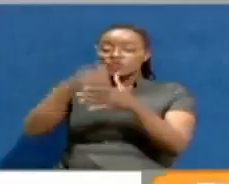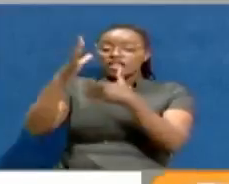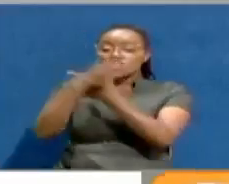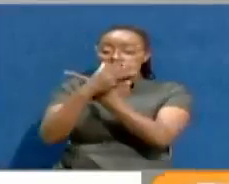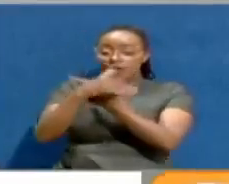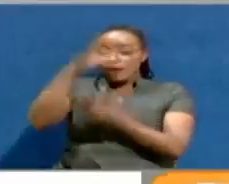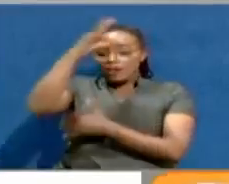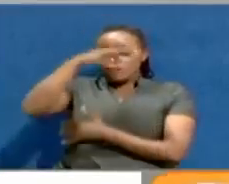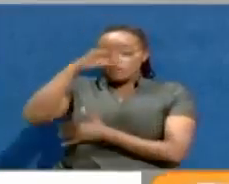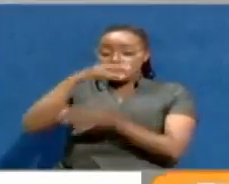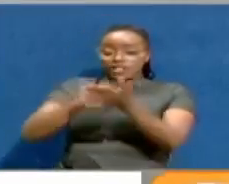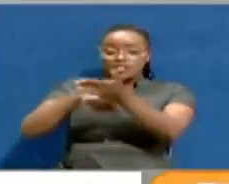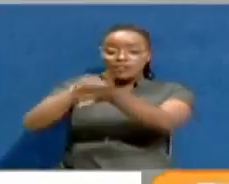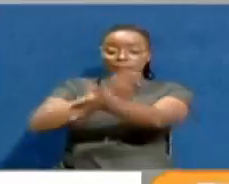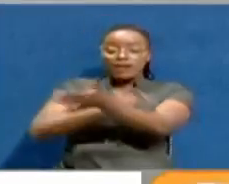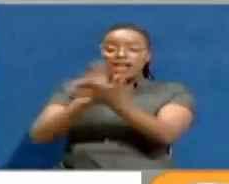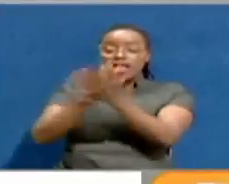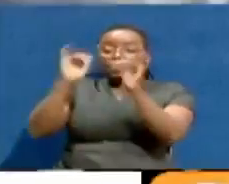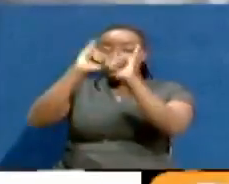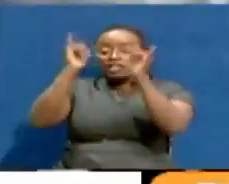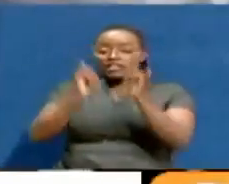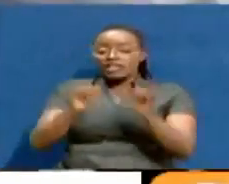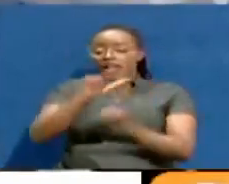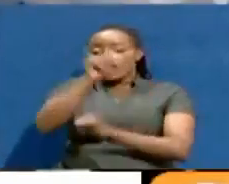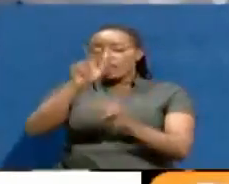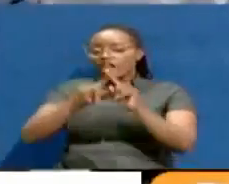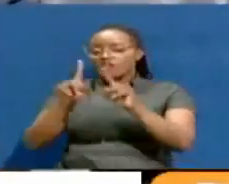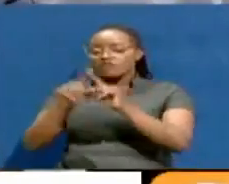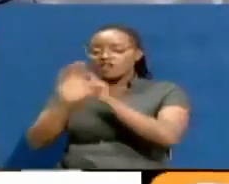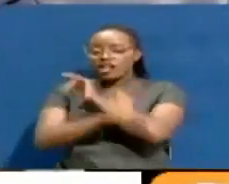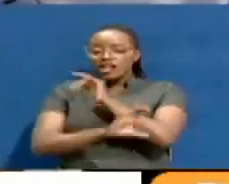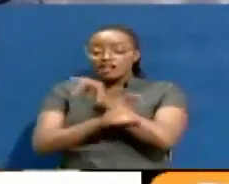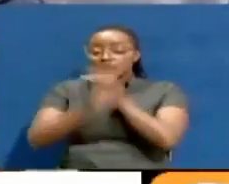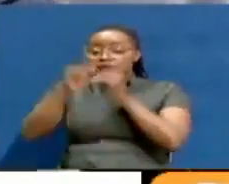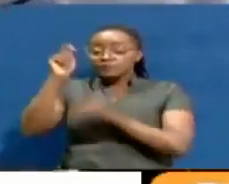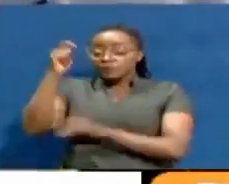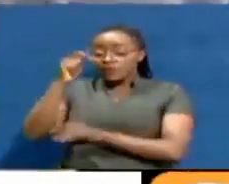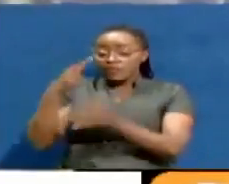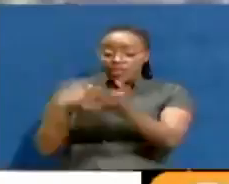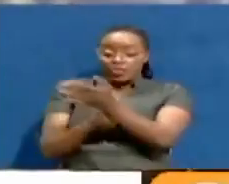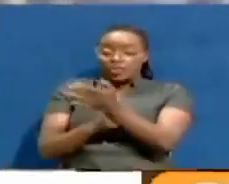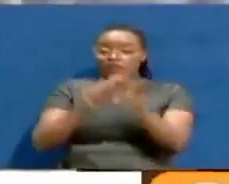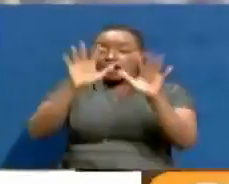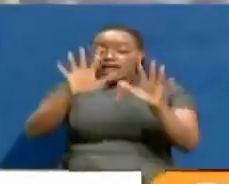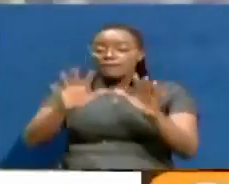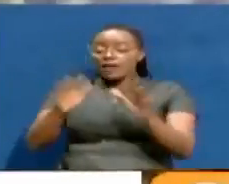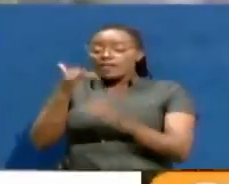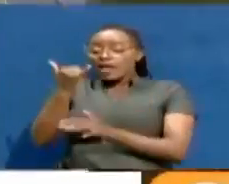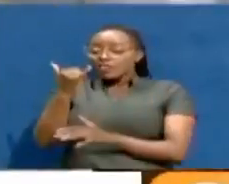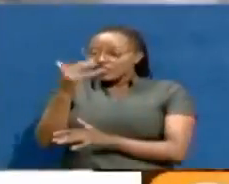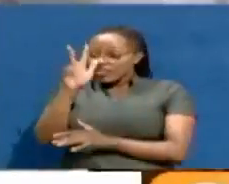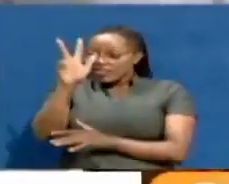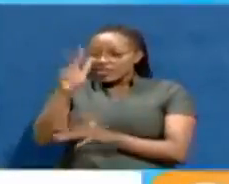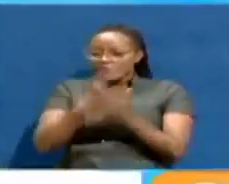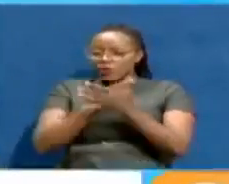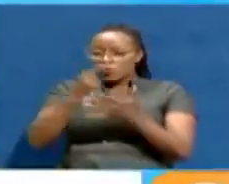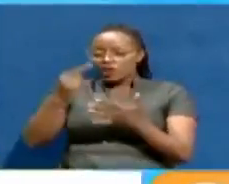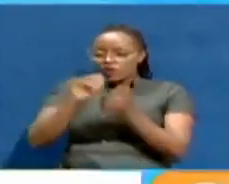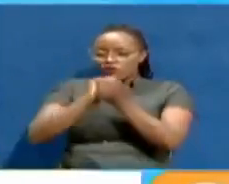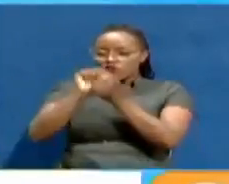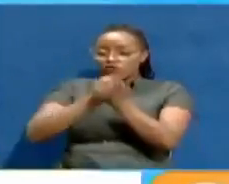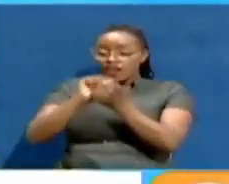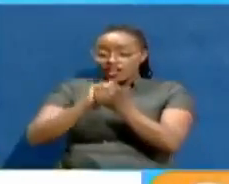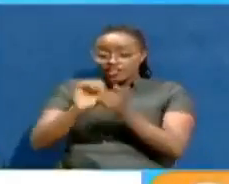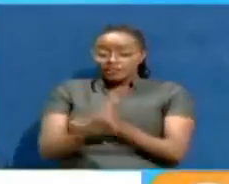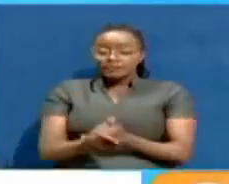Germany, France, Spain and Italy, among others. Here in Kenya, the vaccination campaign entered its third week on Friday. As